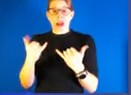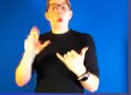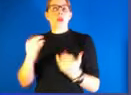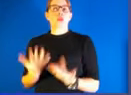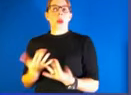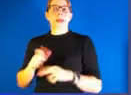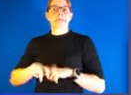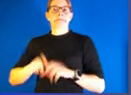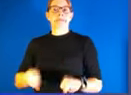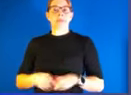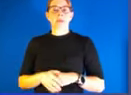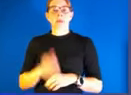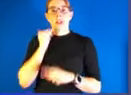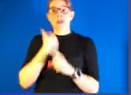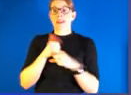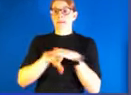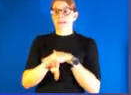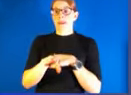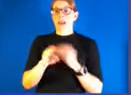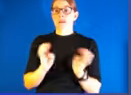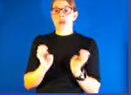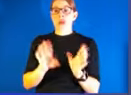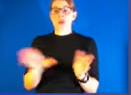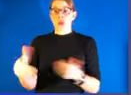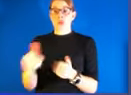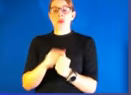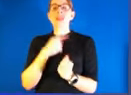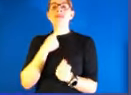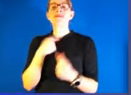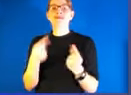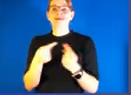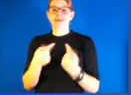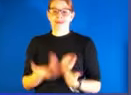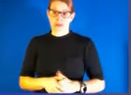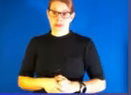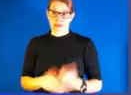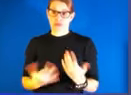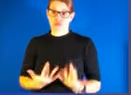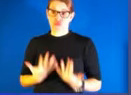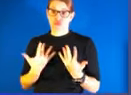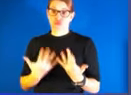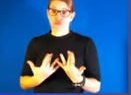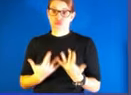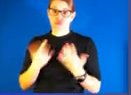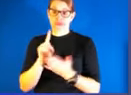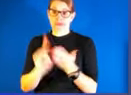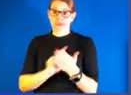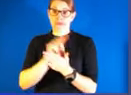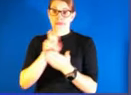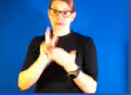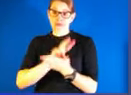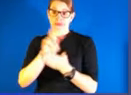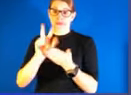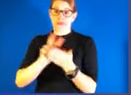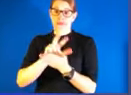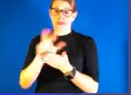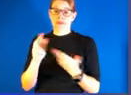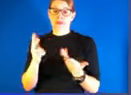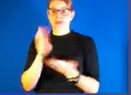you come to the emergency room with a sore throat, you may wait a lot of hours. It could be 2, 3,